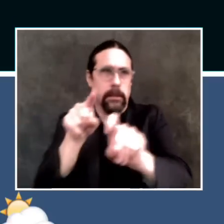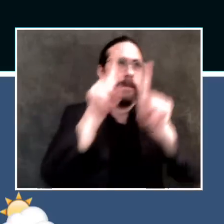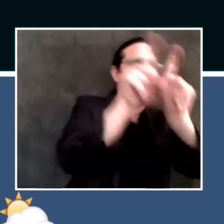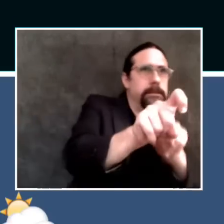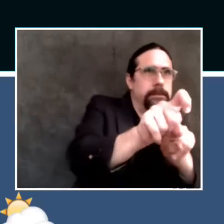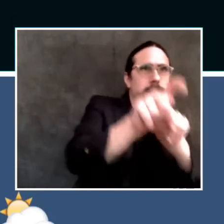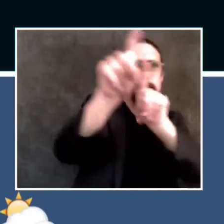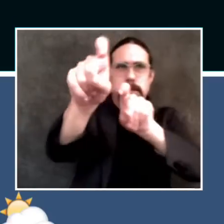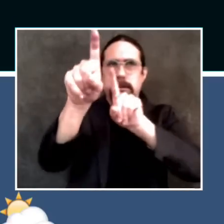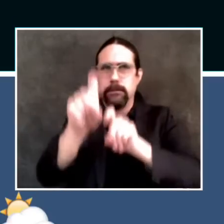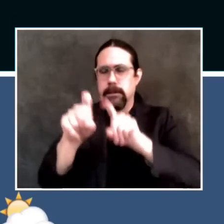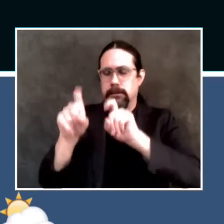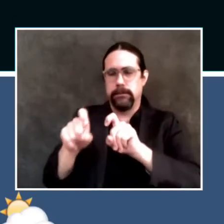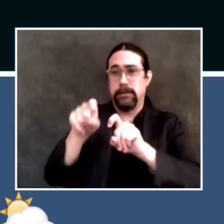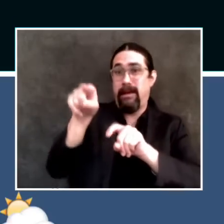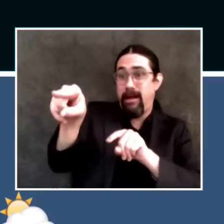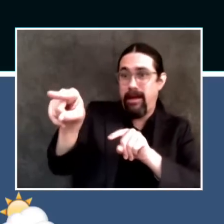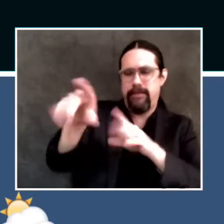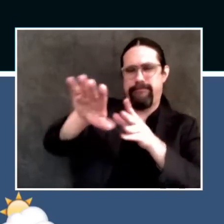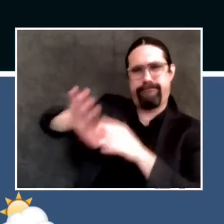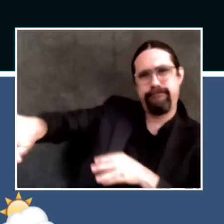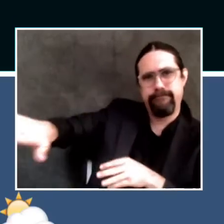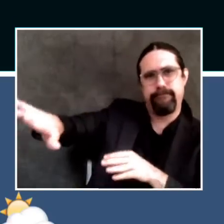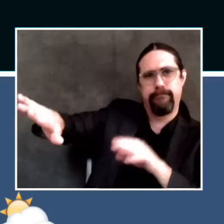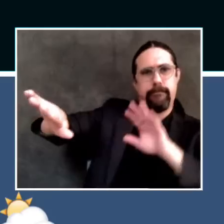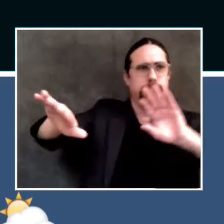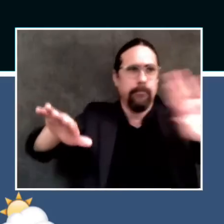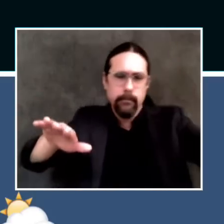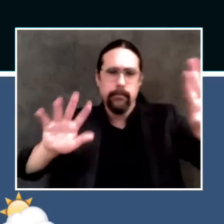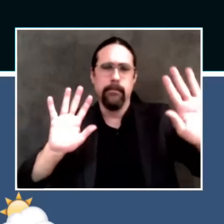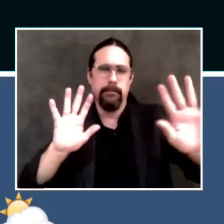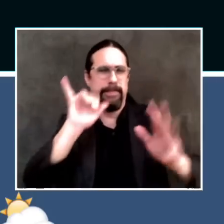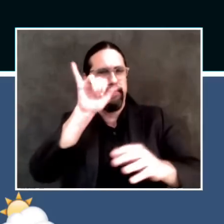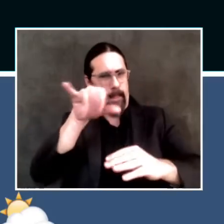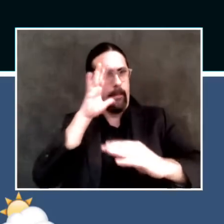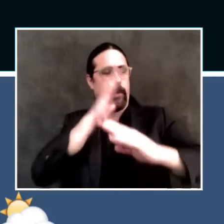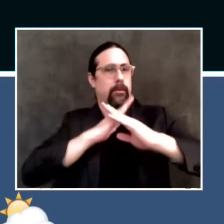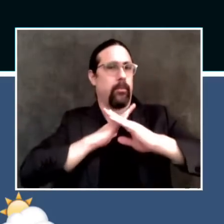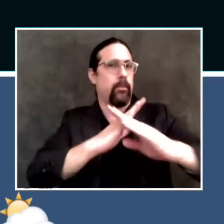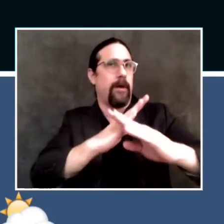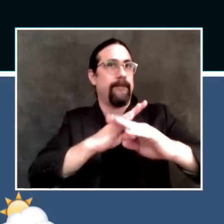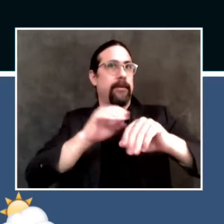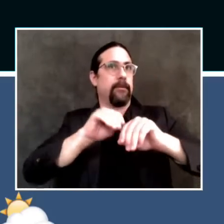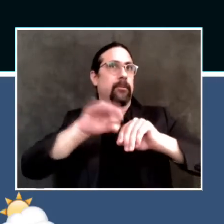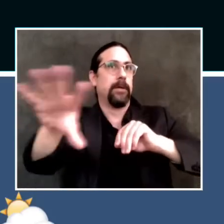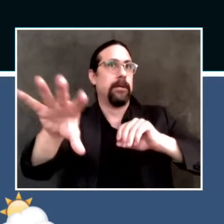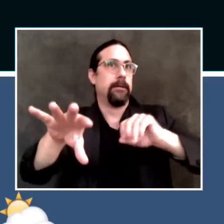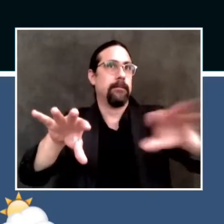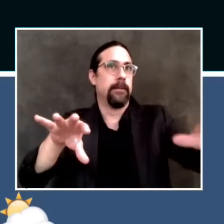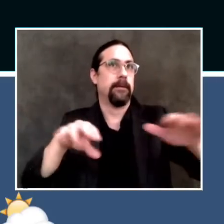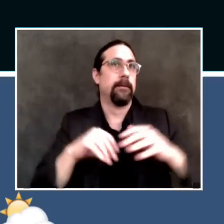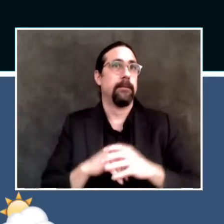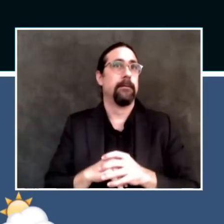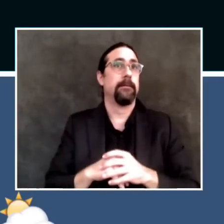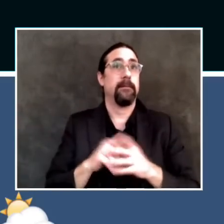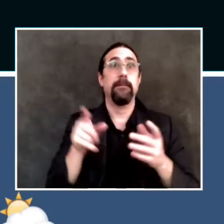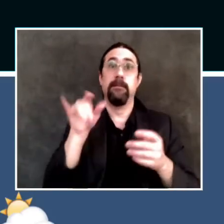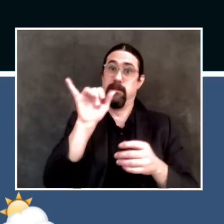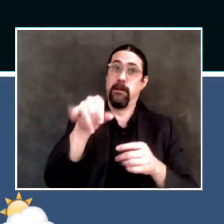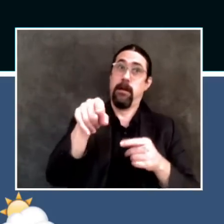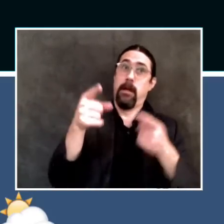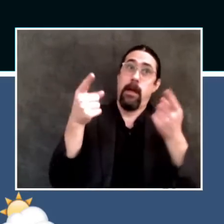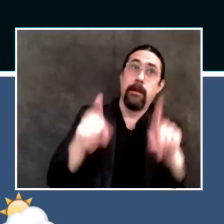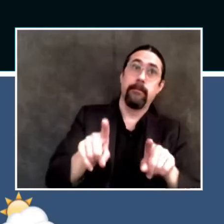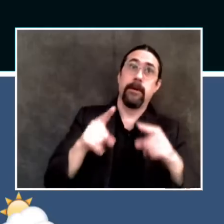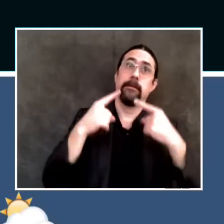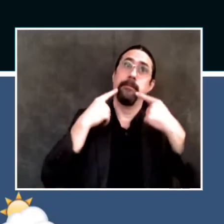information and a lot of support for anyone who needs it. That's a phase we could get to, but it's going to take a